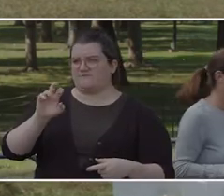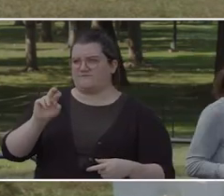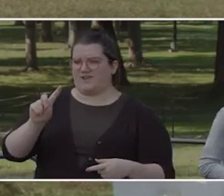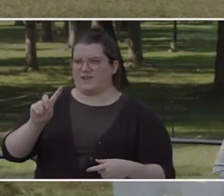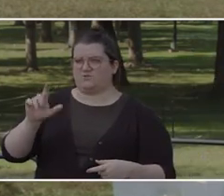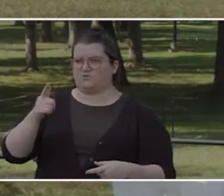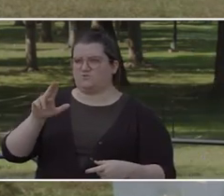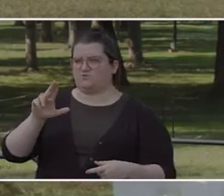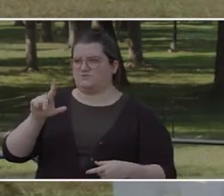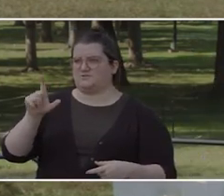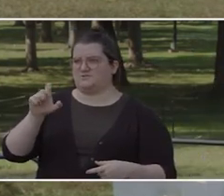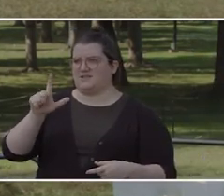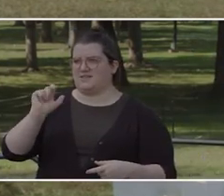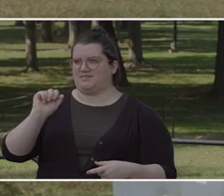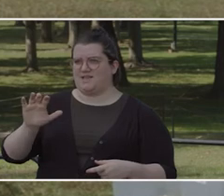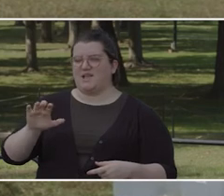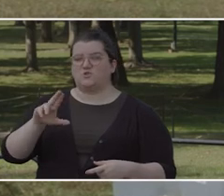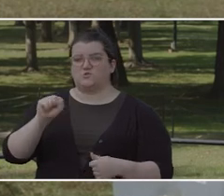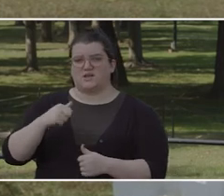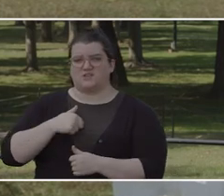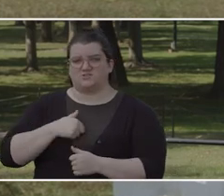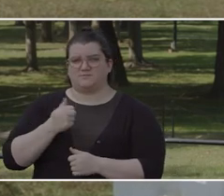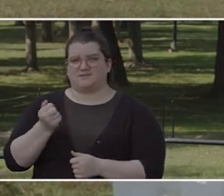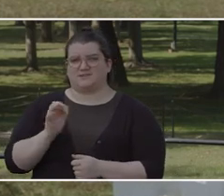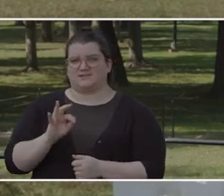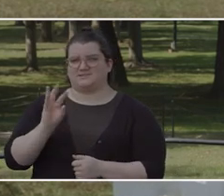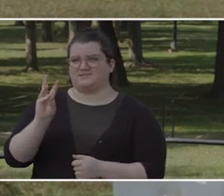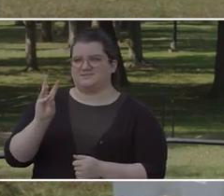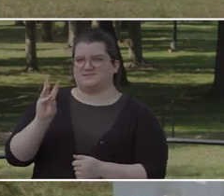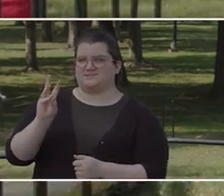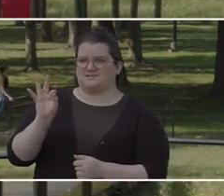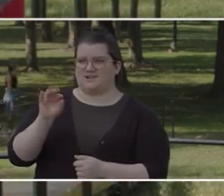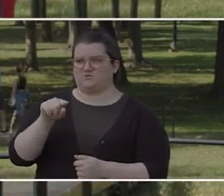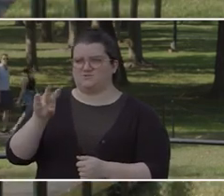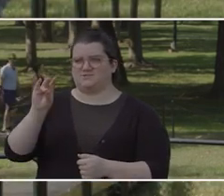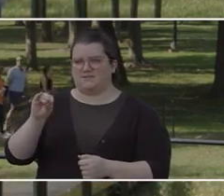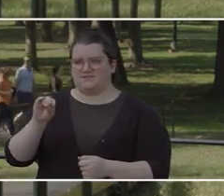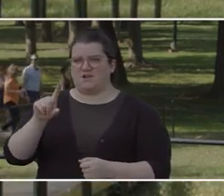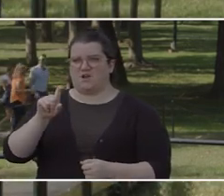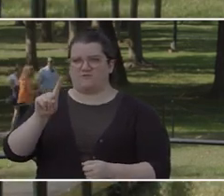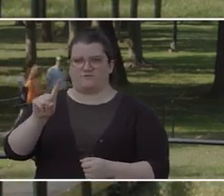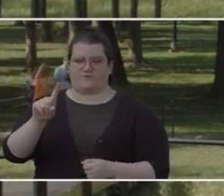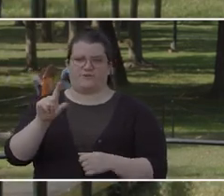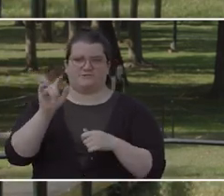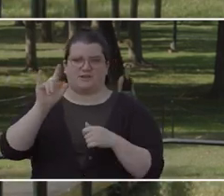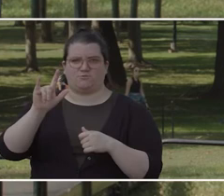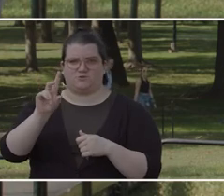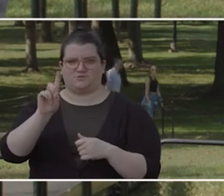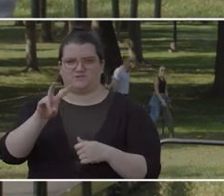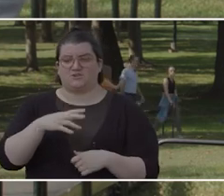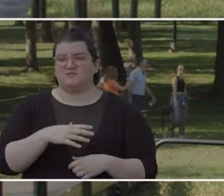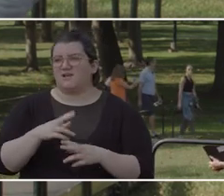Army, 1969 and 70, 101st Airborne Division. In honor of my dad, Joseph